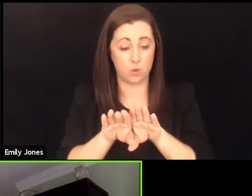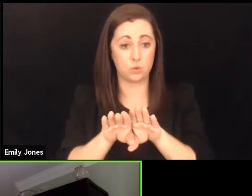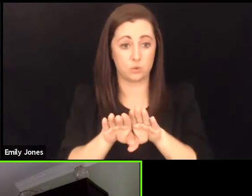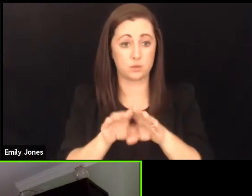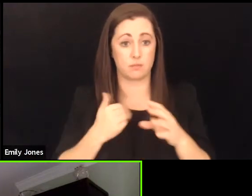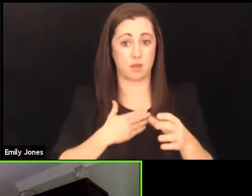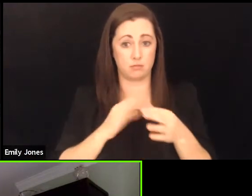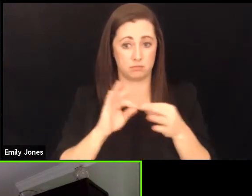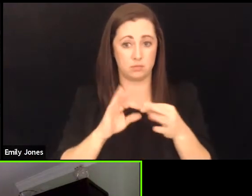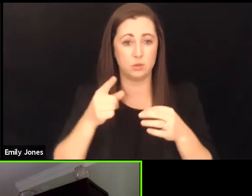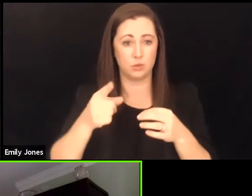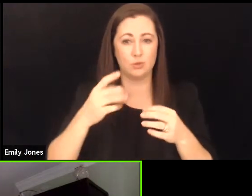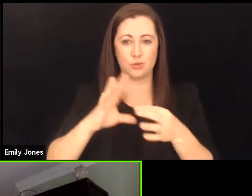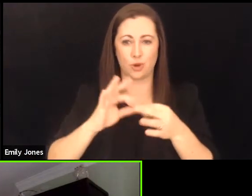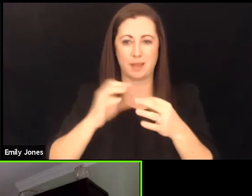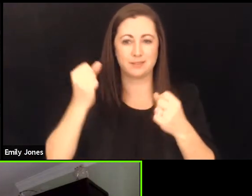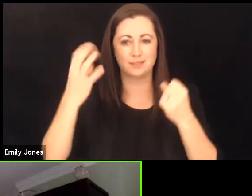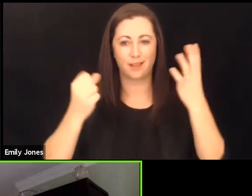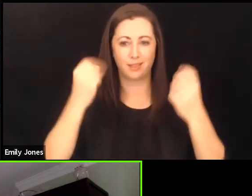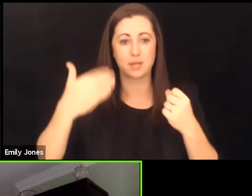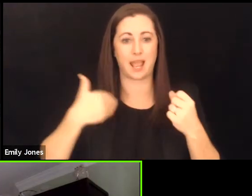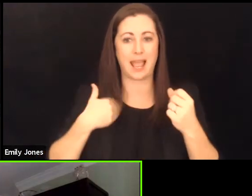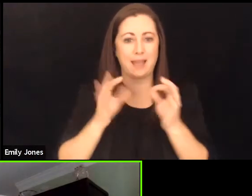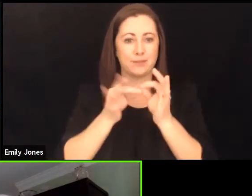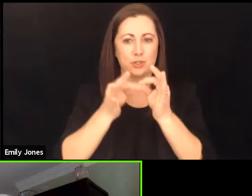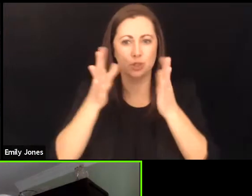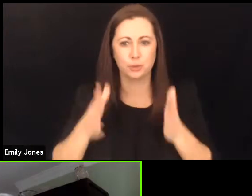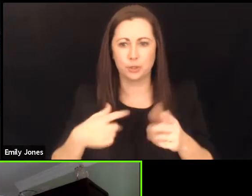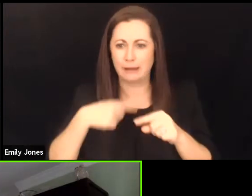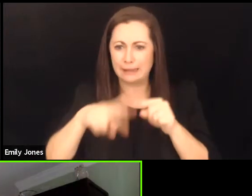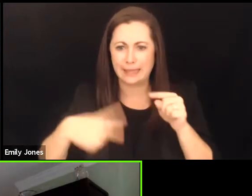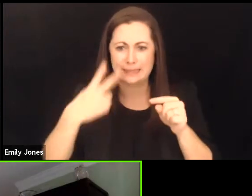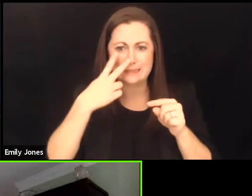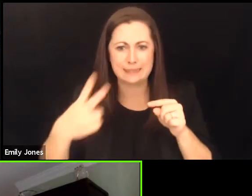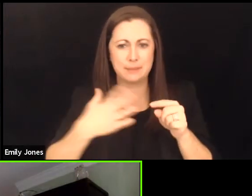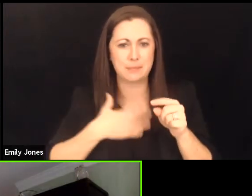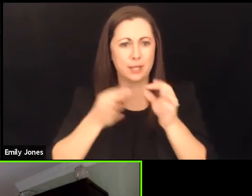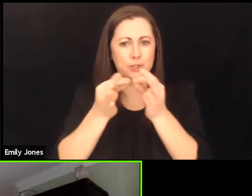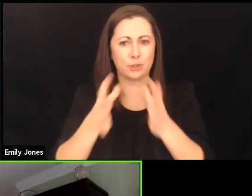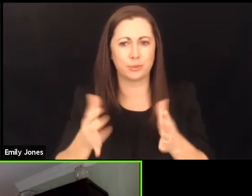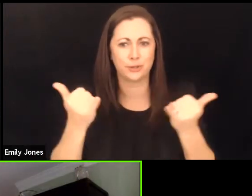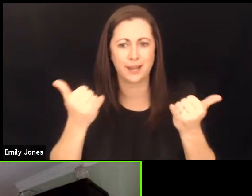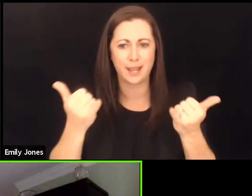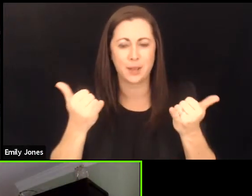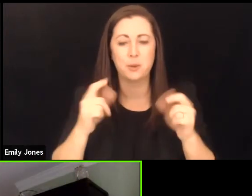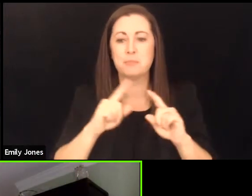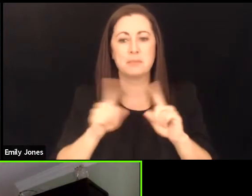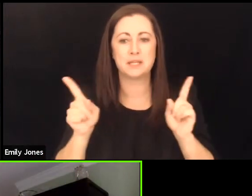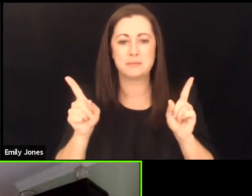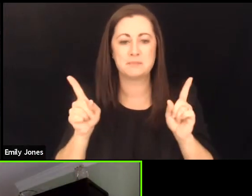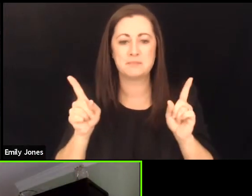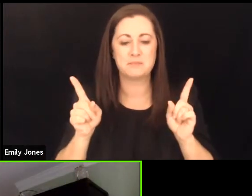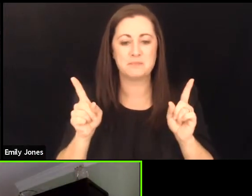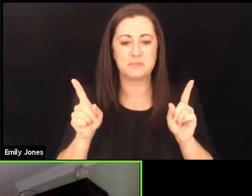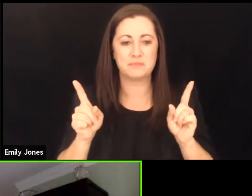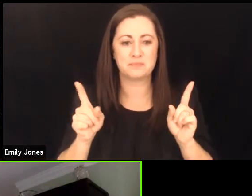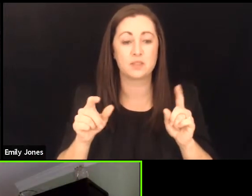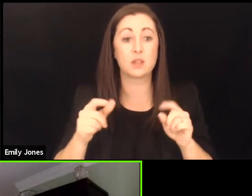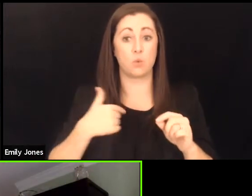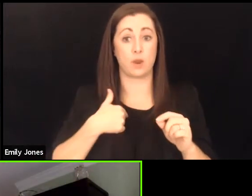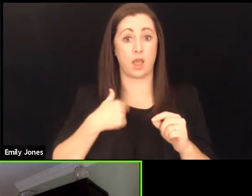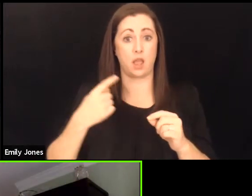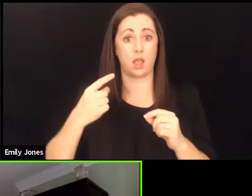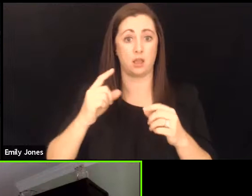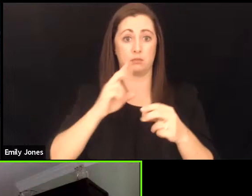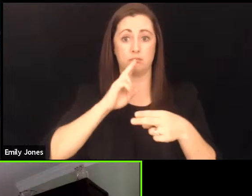You talked about sign language. I had an interpreter, but I've lost sight of my interpreter now. But when I talk about